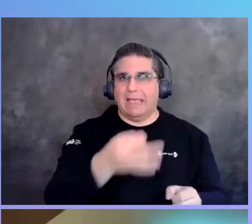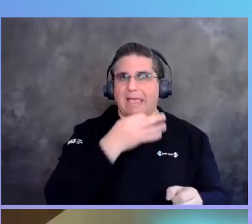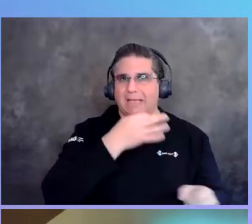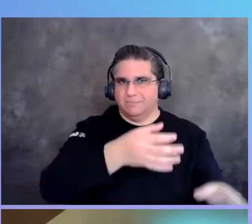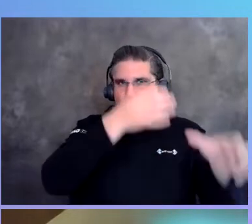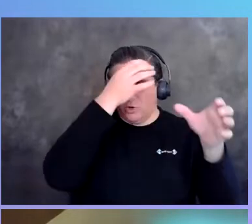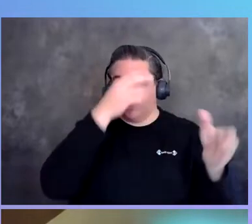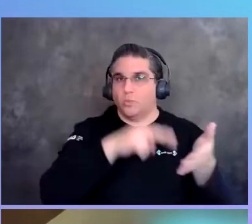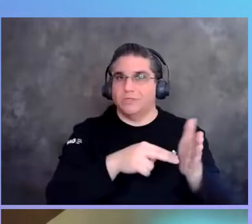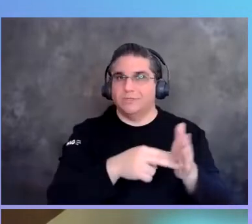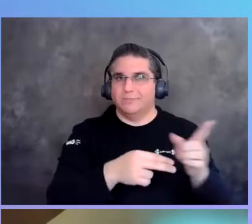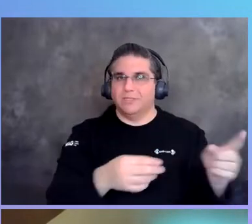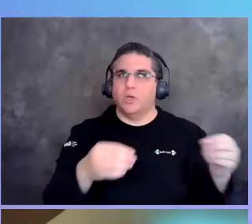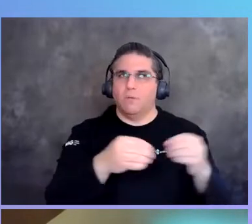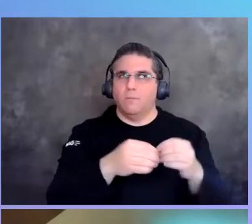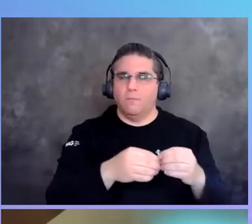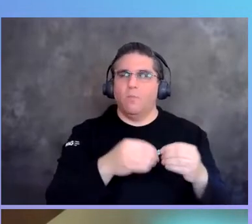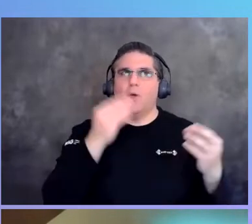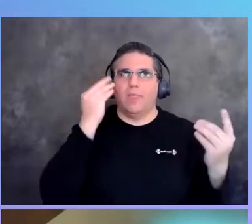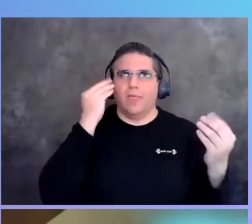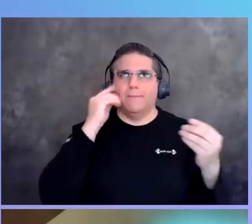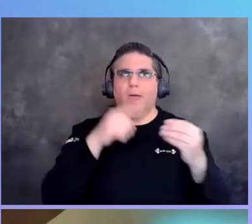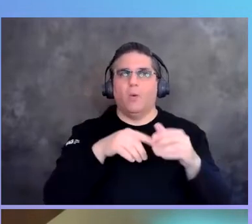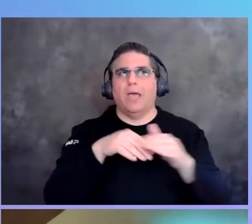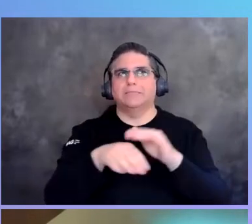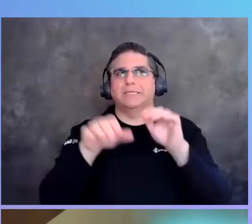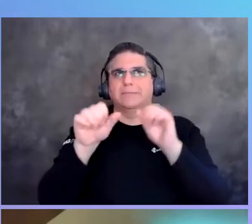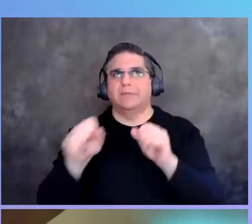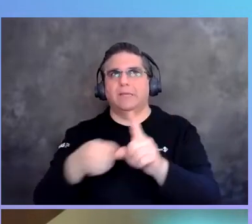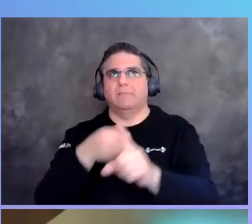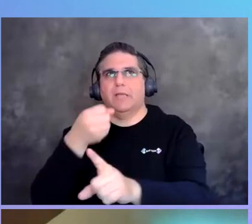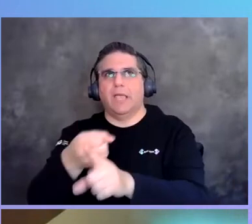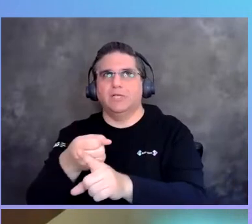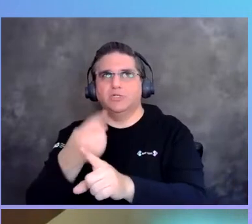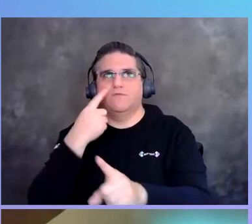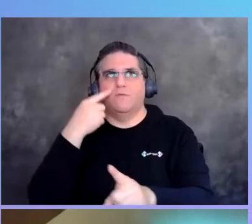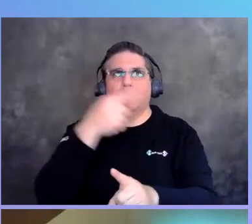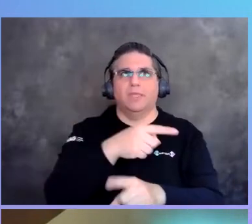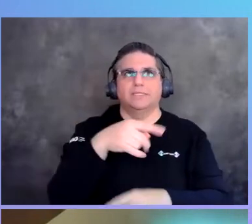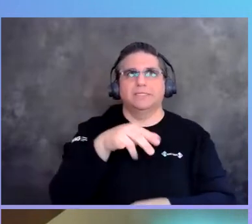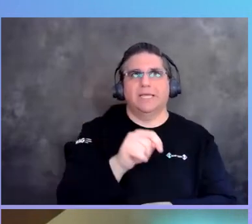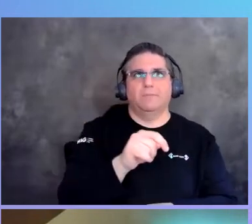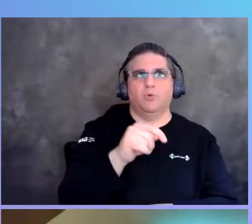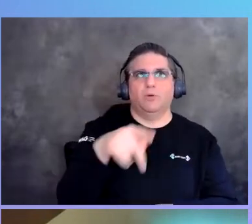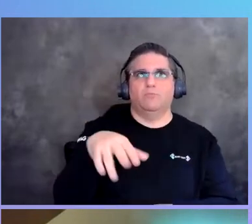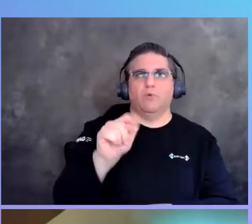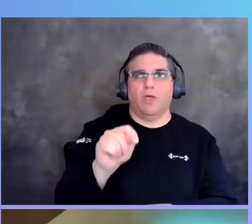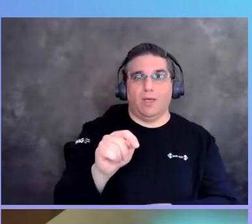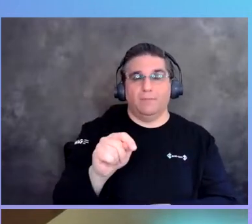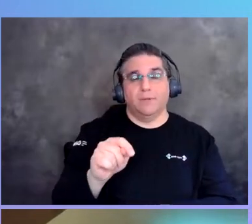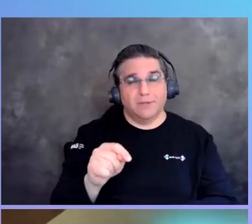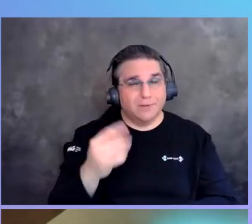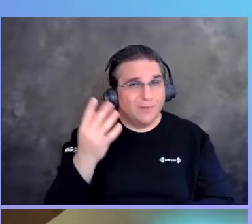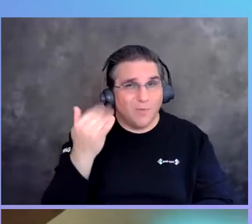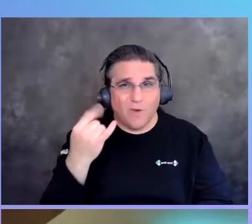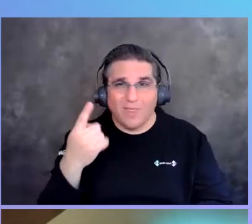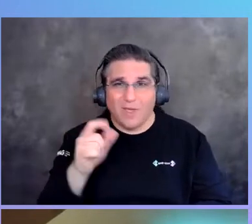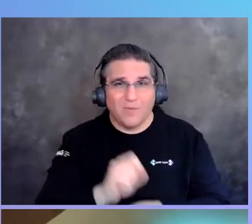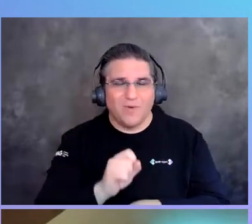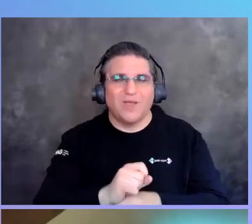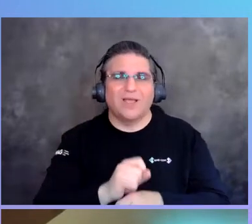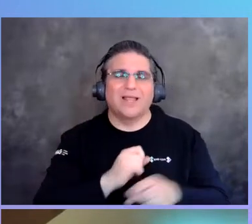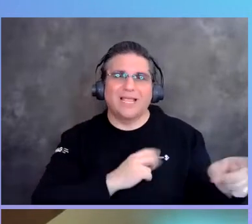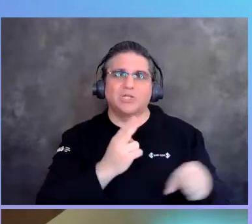make them more likely to consider the accessibility implications of a given input prompt. This is possible, again, because the model is trained on